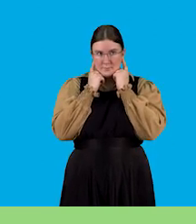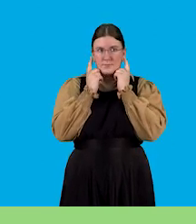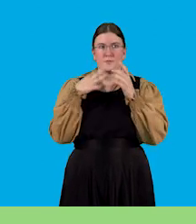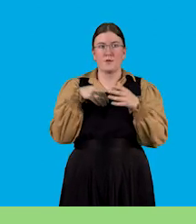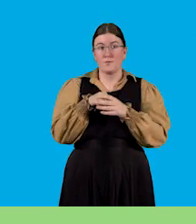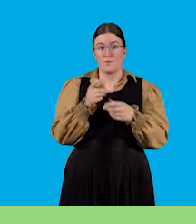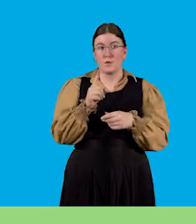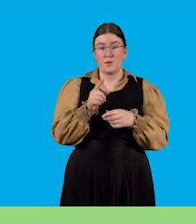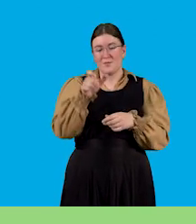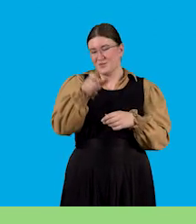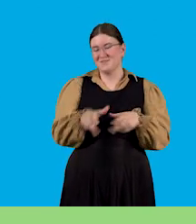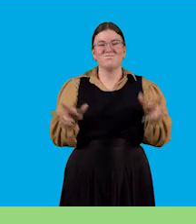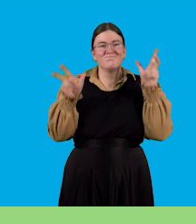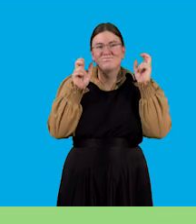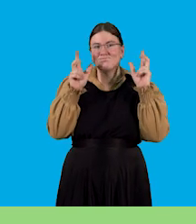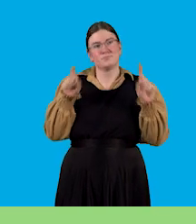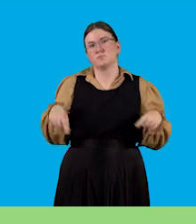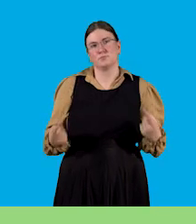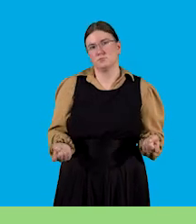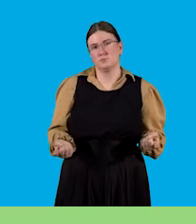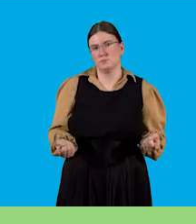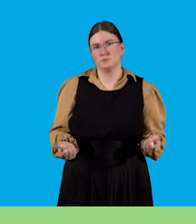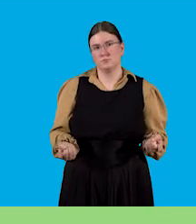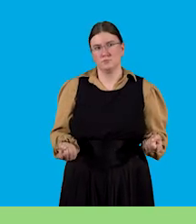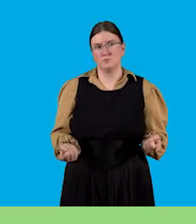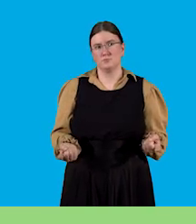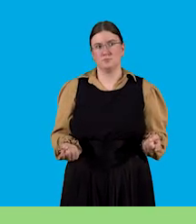of deafness: a person is not able to hear.